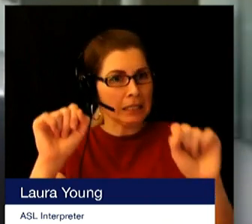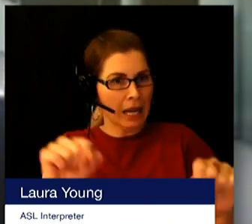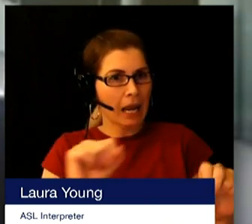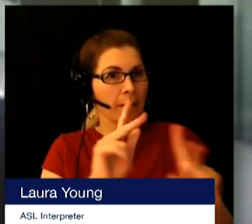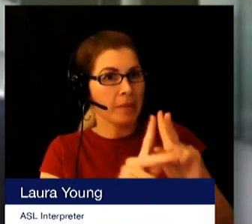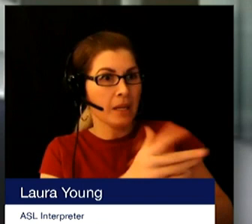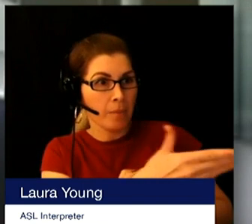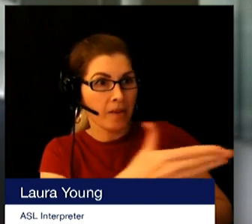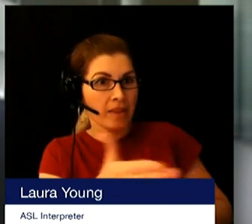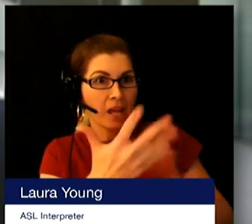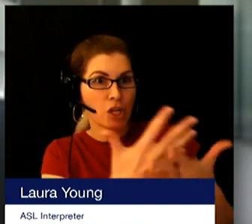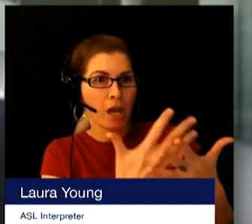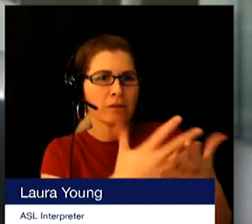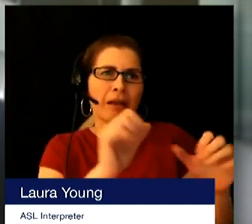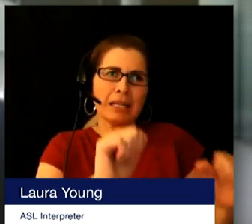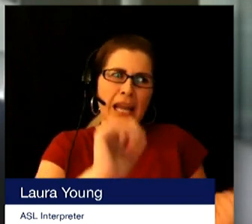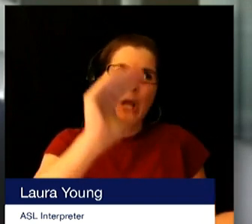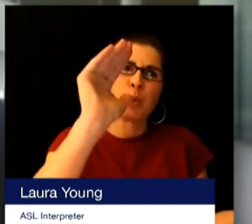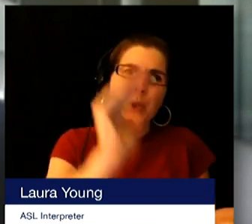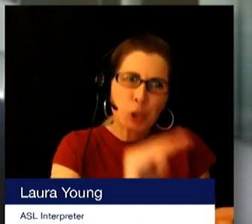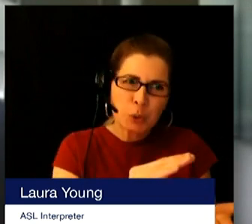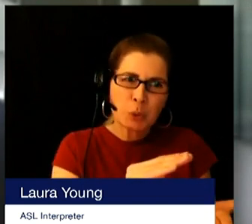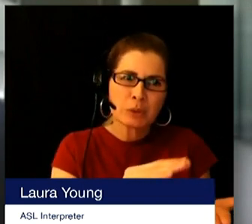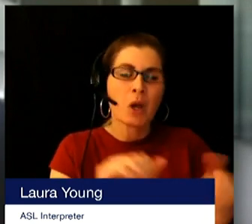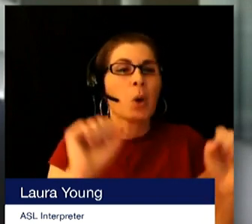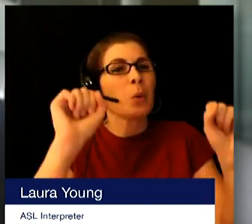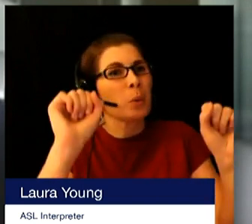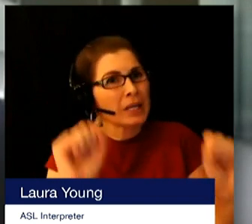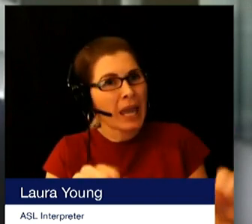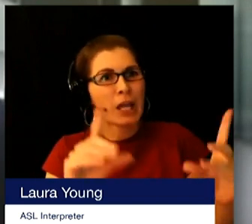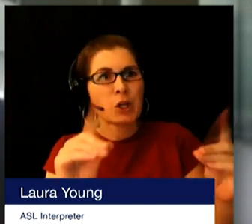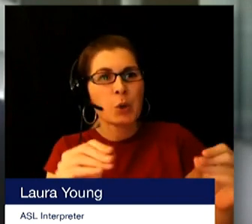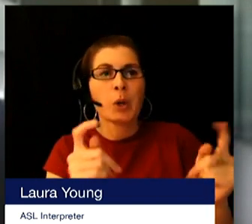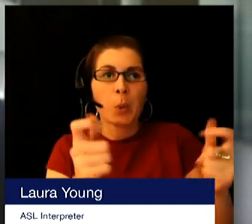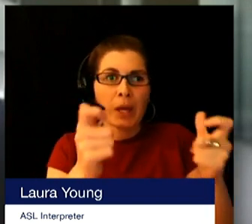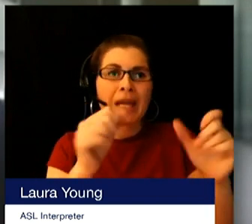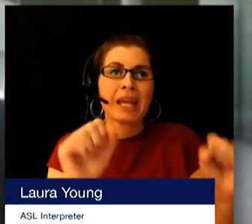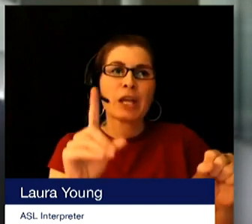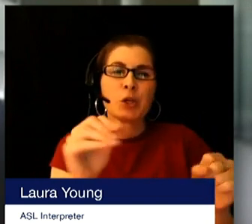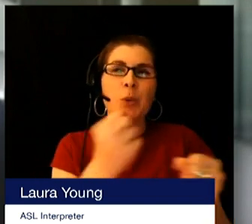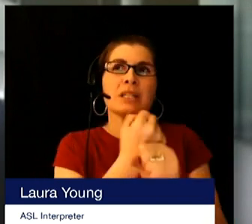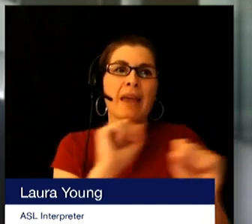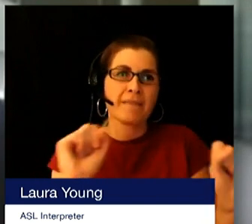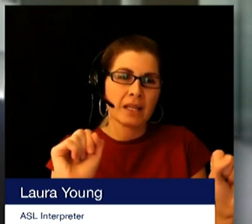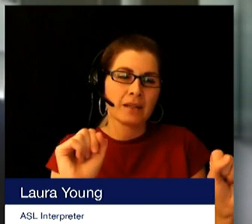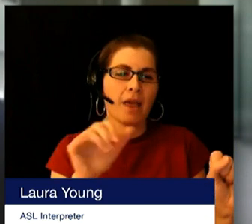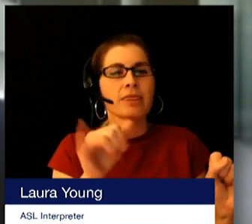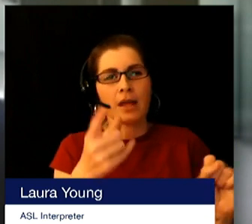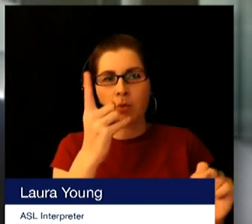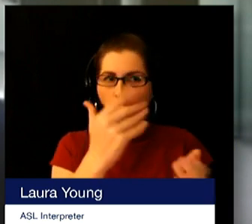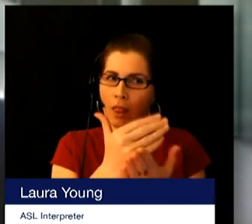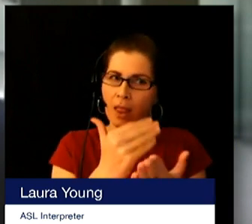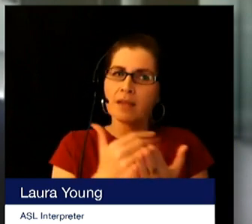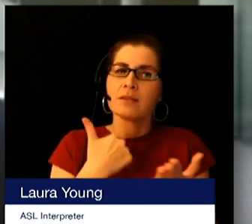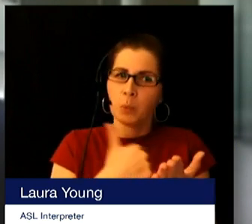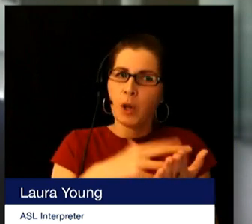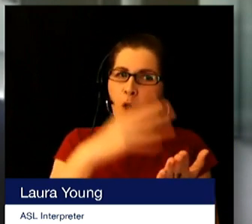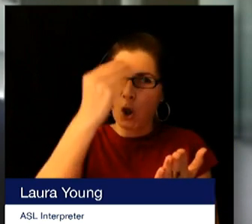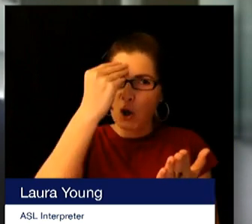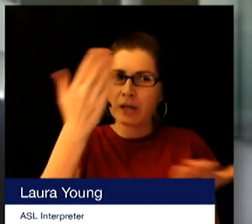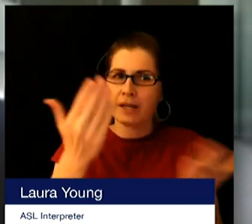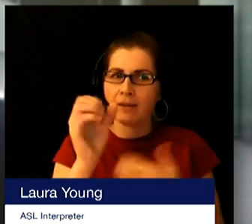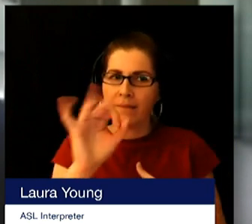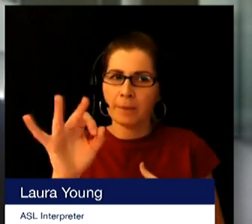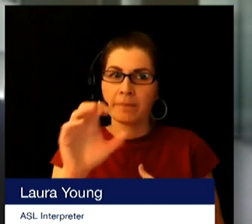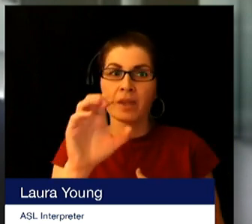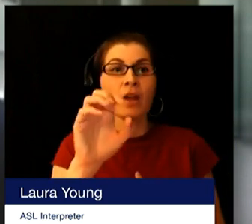number of people in our jails and prisons, and we can do it quickly, and we can do it safely. That's one of the lessons that we've learned here in San Francisco. Crime rates